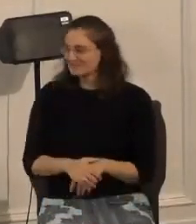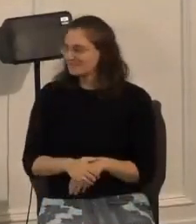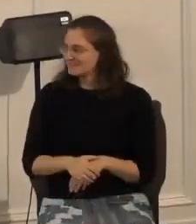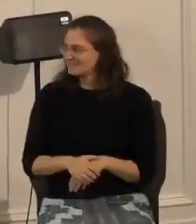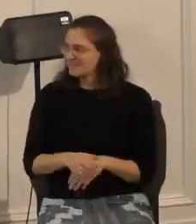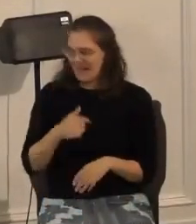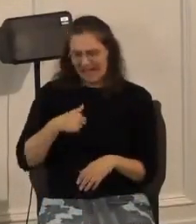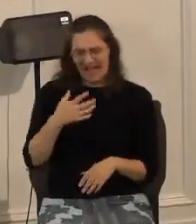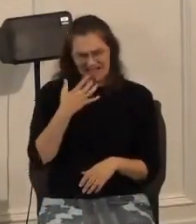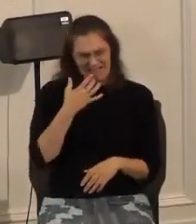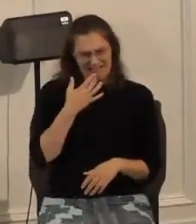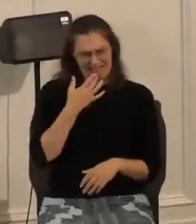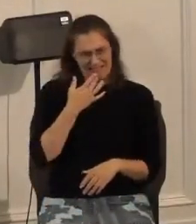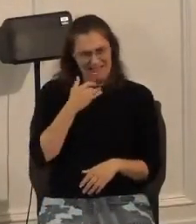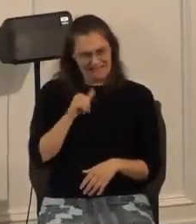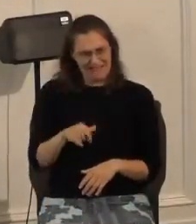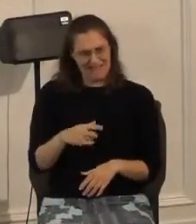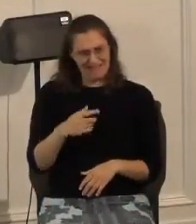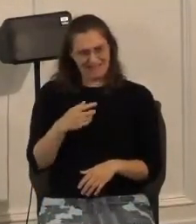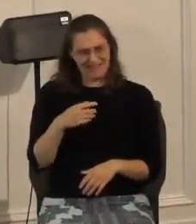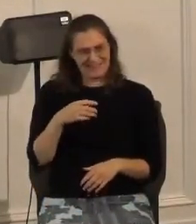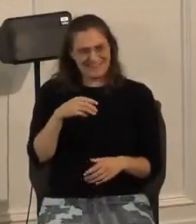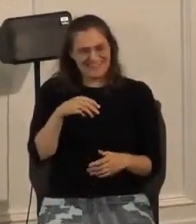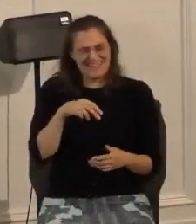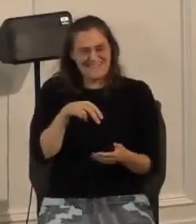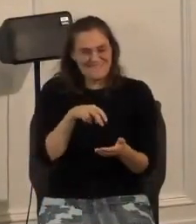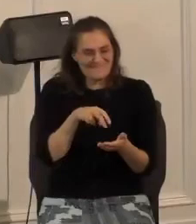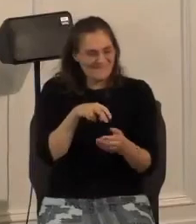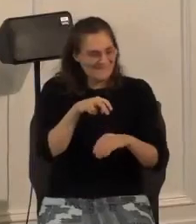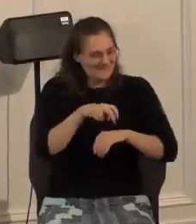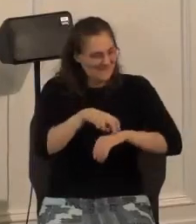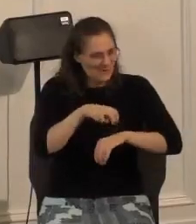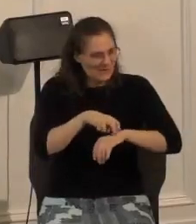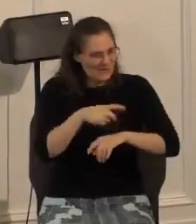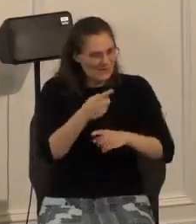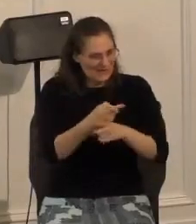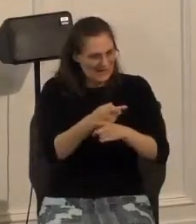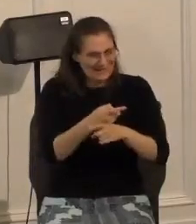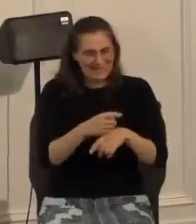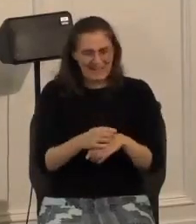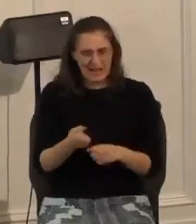I like this. This is a fork, right? How many of you eat with a fork?